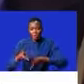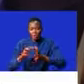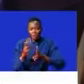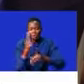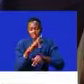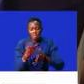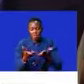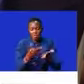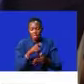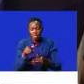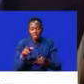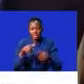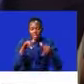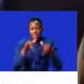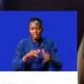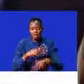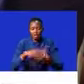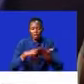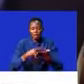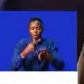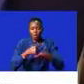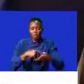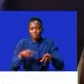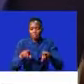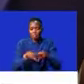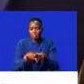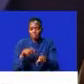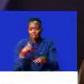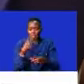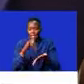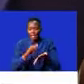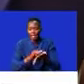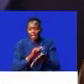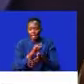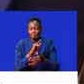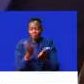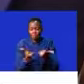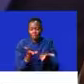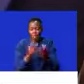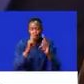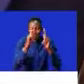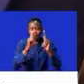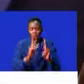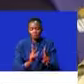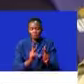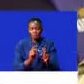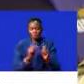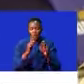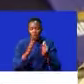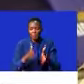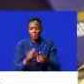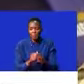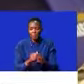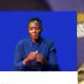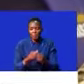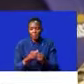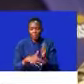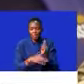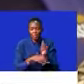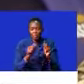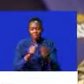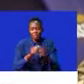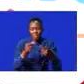nitiere e seche duto. Ka owacho ni midhiero mar rao ma oganda ma Kisumu ma odak e alwora mar Nam Lolwe biro rumo ka oyud